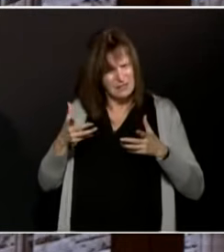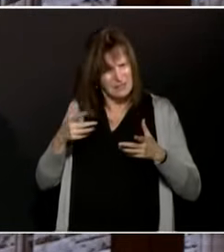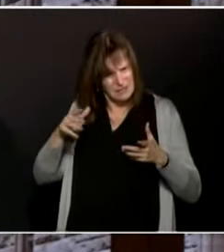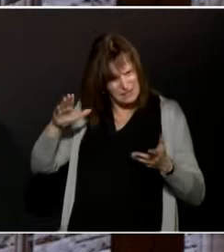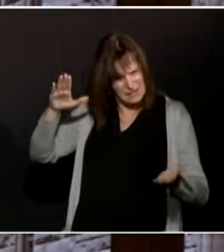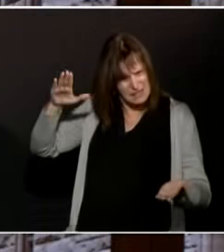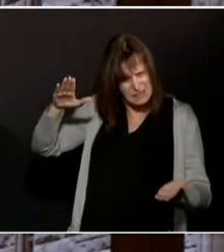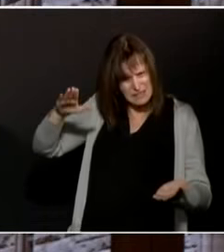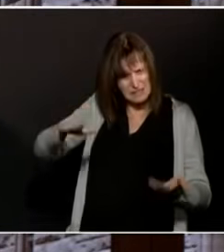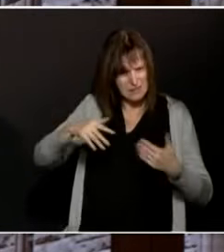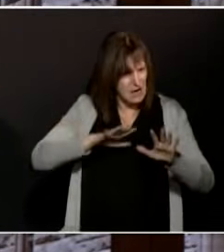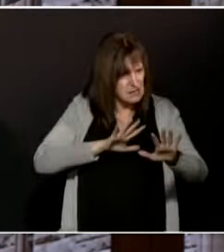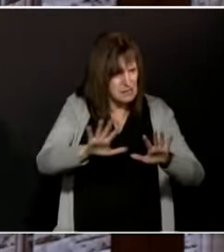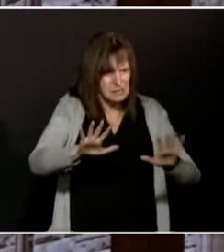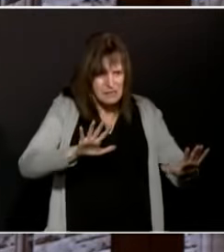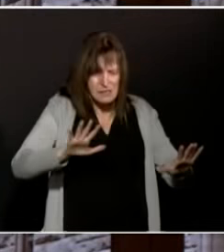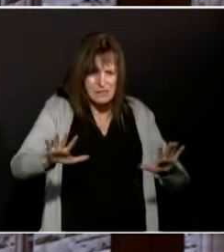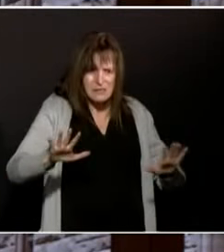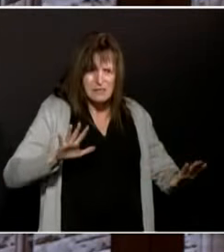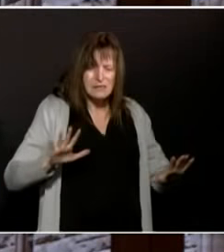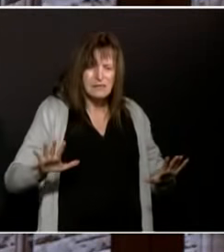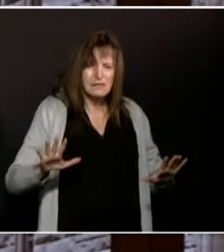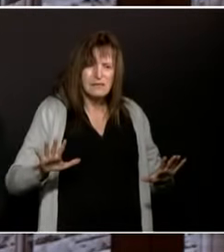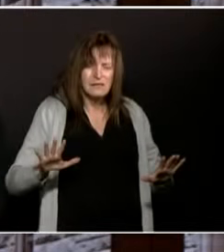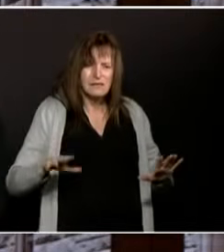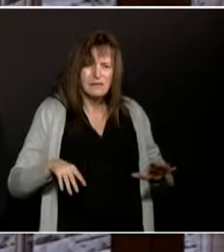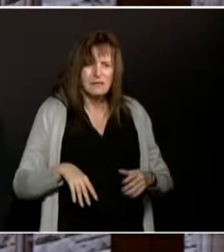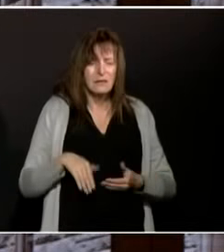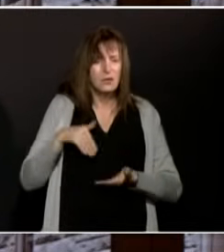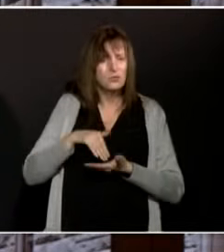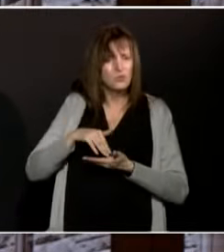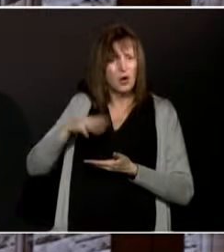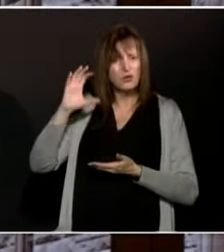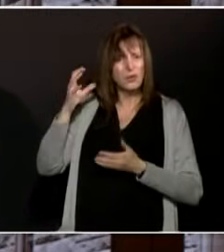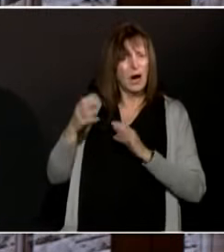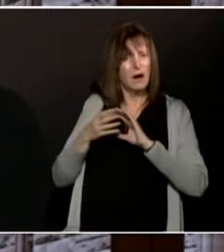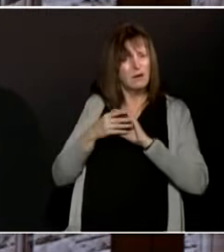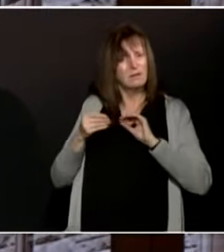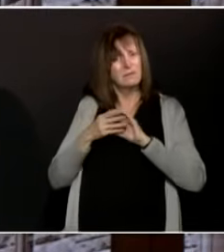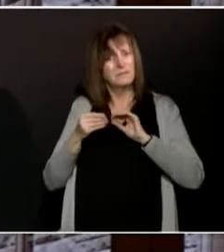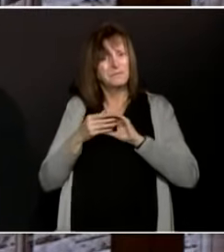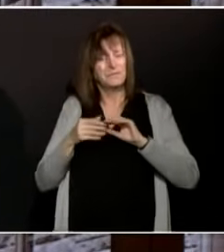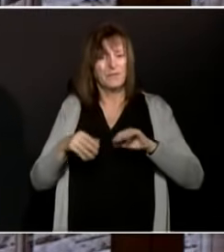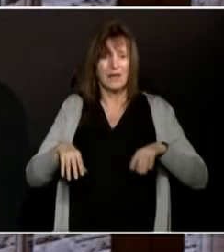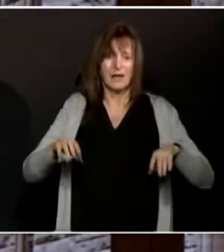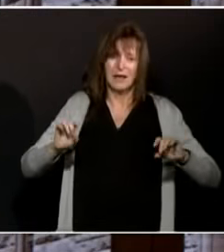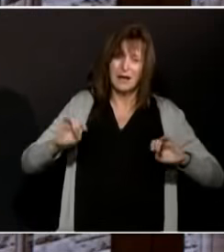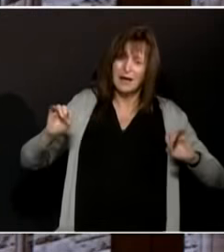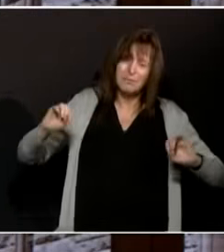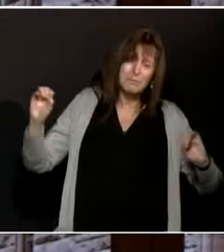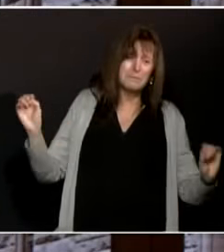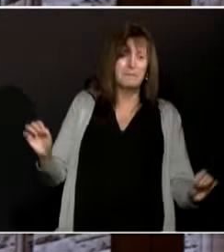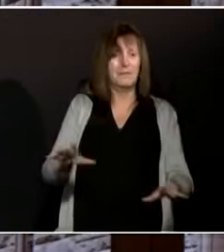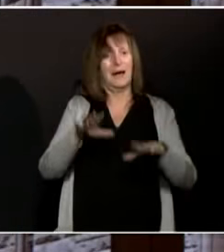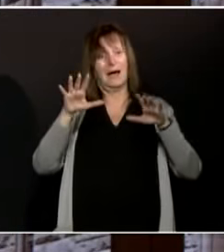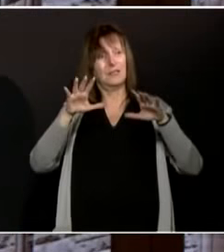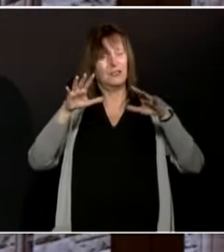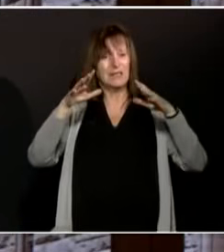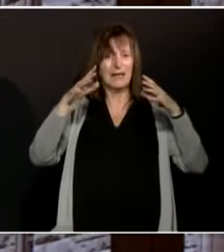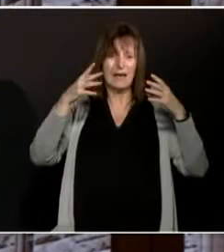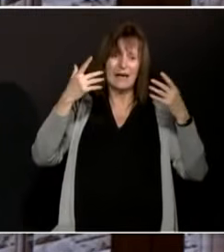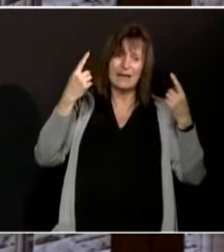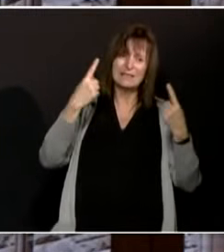the fact is that, and as Dr. Brown said, is there a magic bullet or a formula that will give you success? The answer is no, not really.